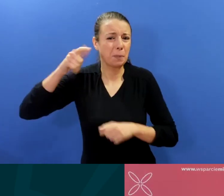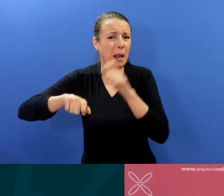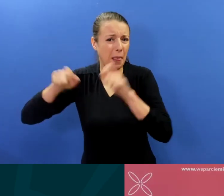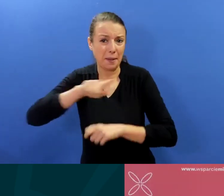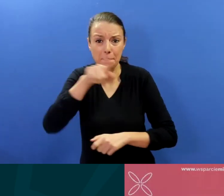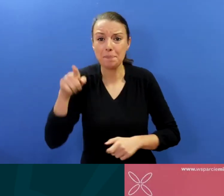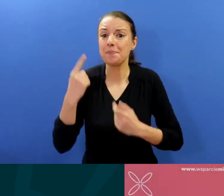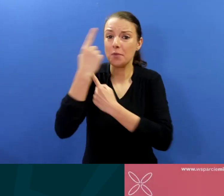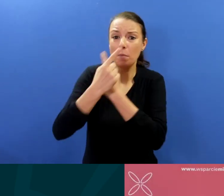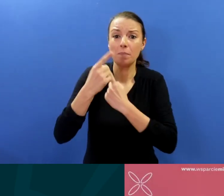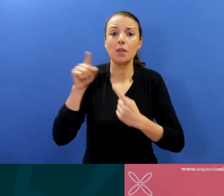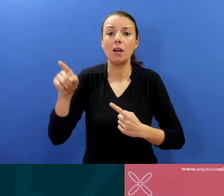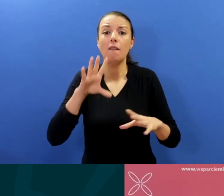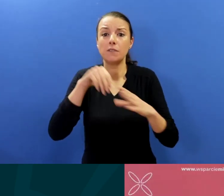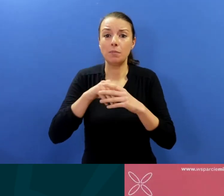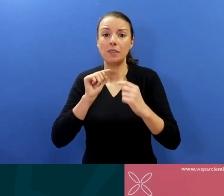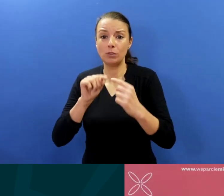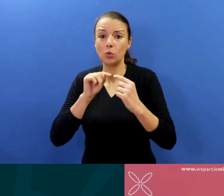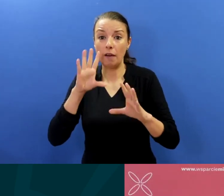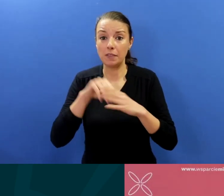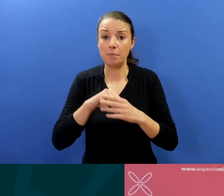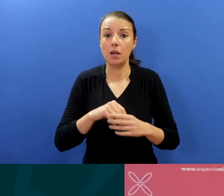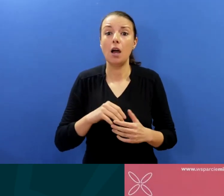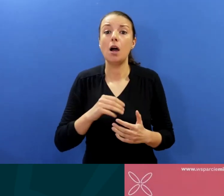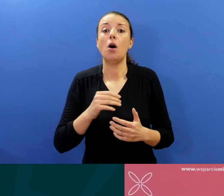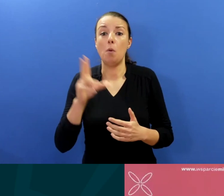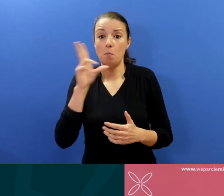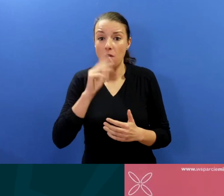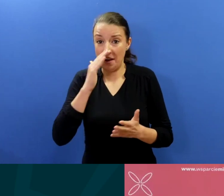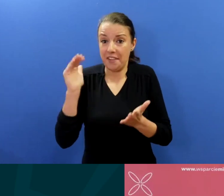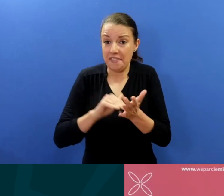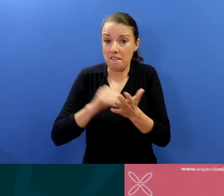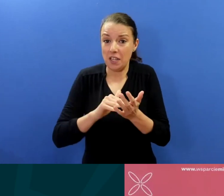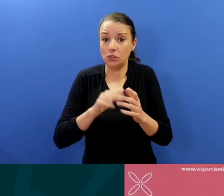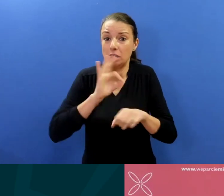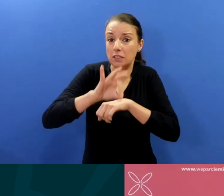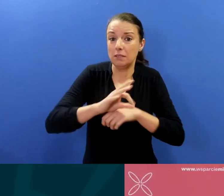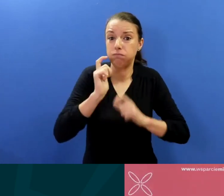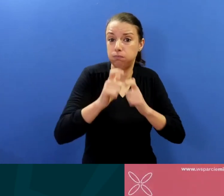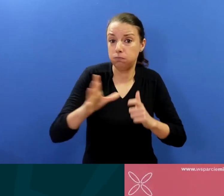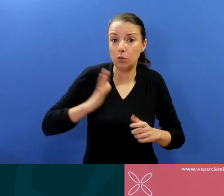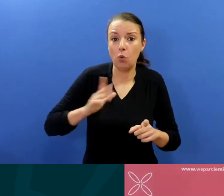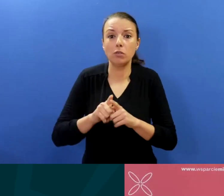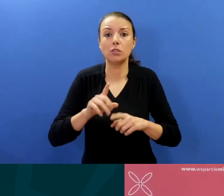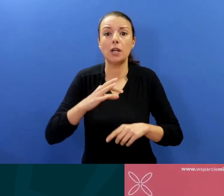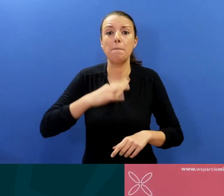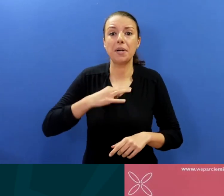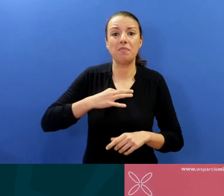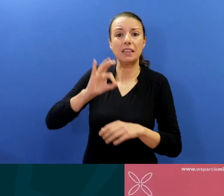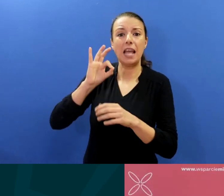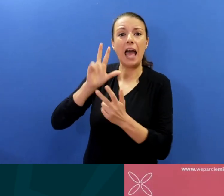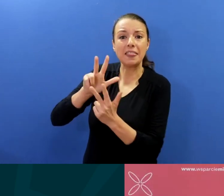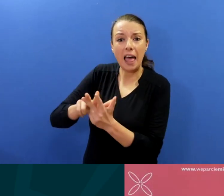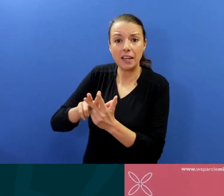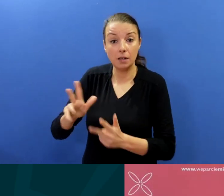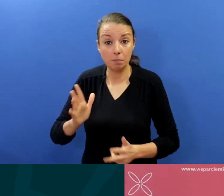ever encountered problems with hate speech, with some personal attacks? And